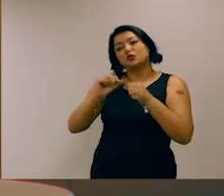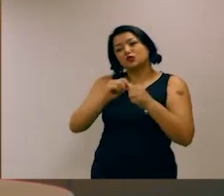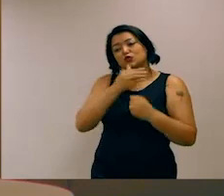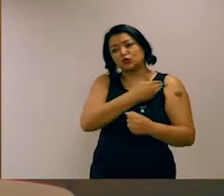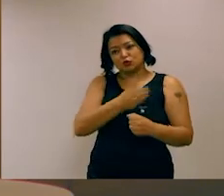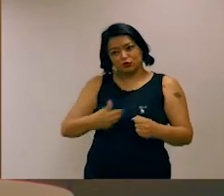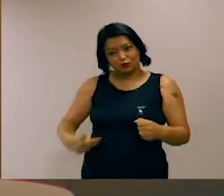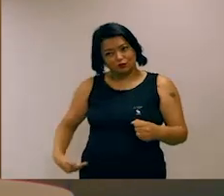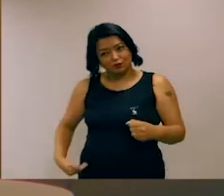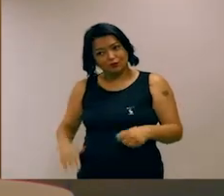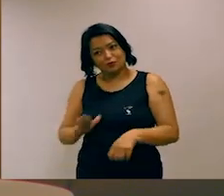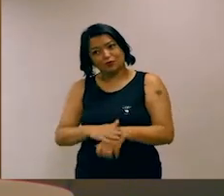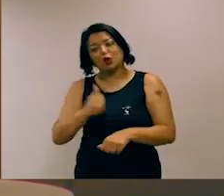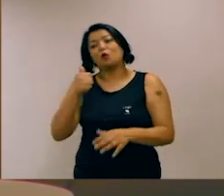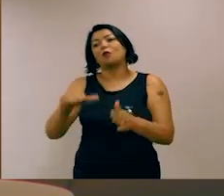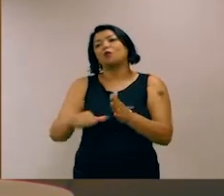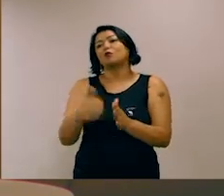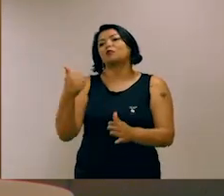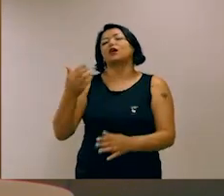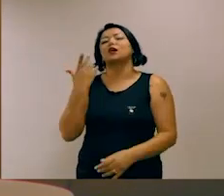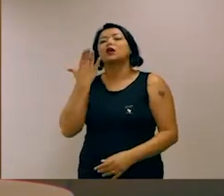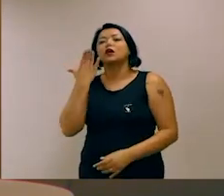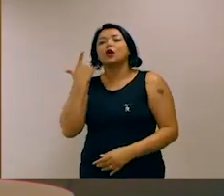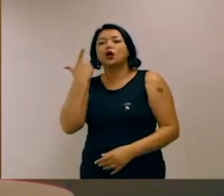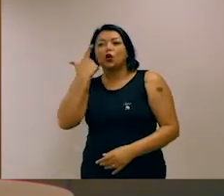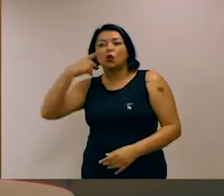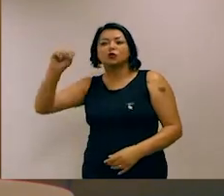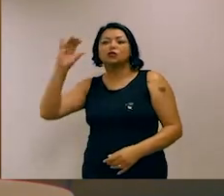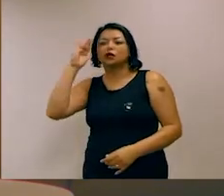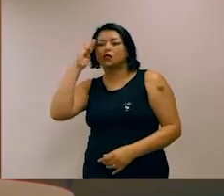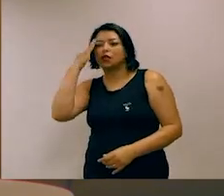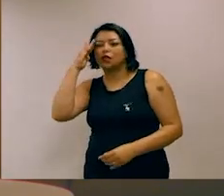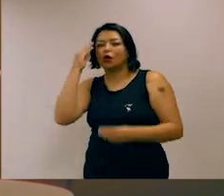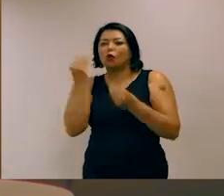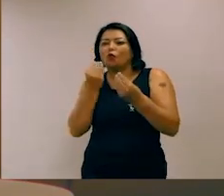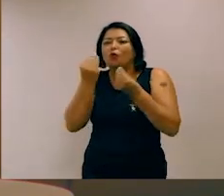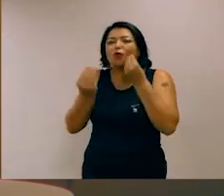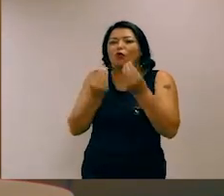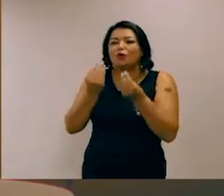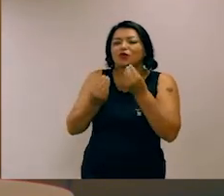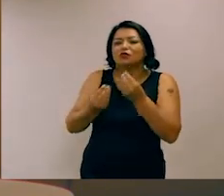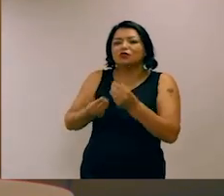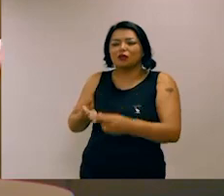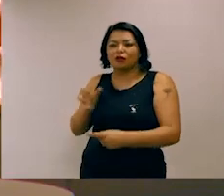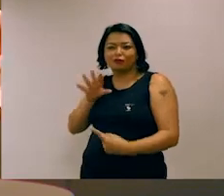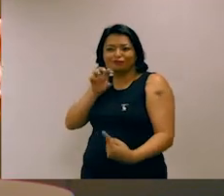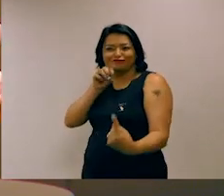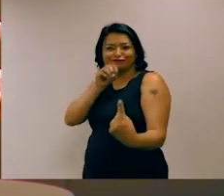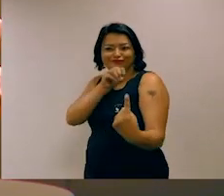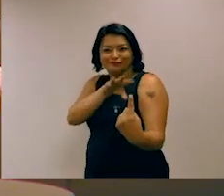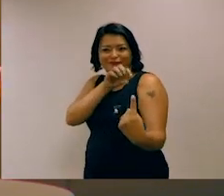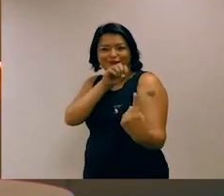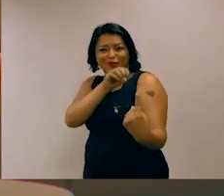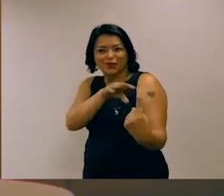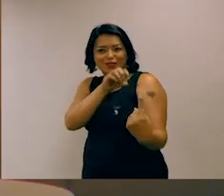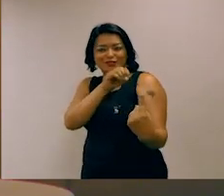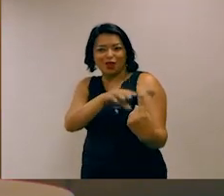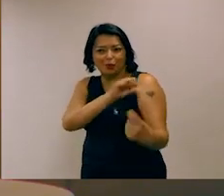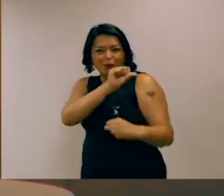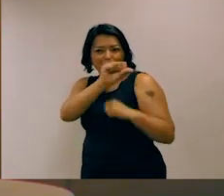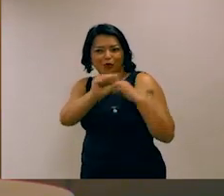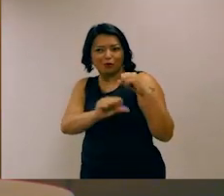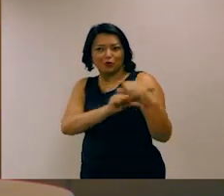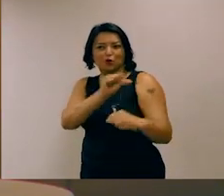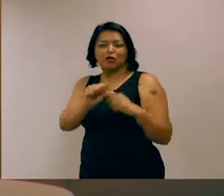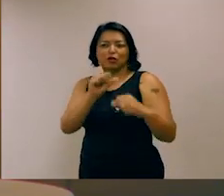a small, like a nudge, but a small change that will help them to map their data better. And in